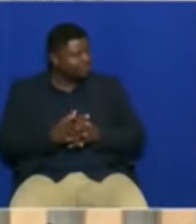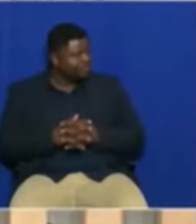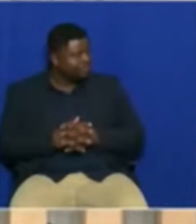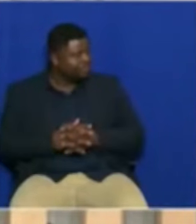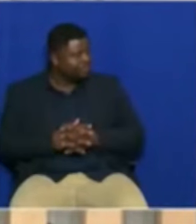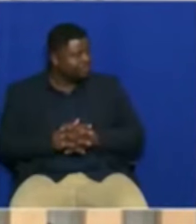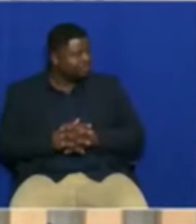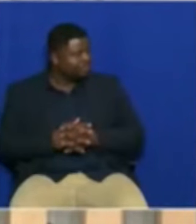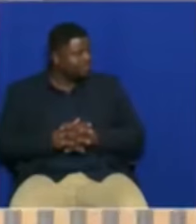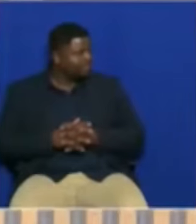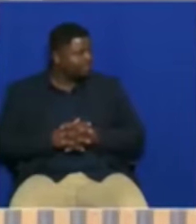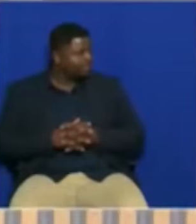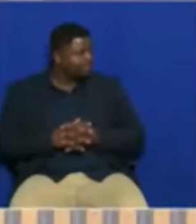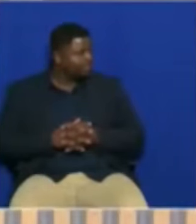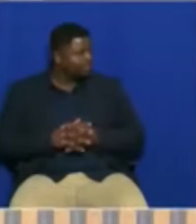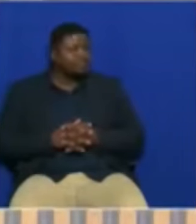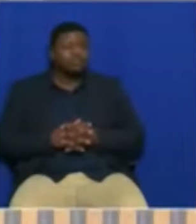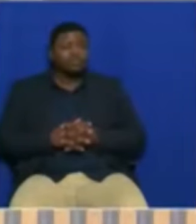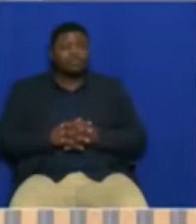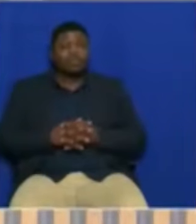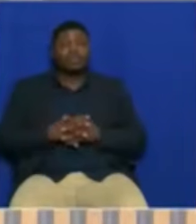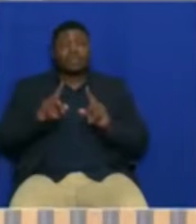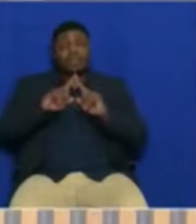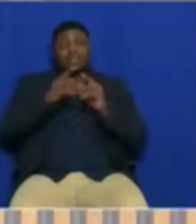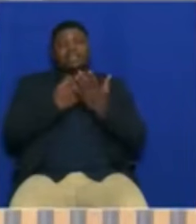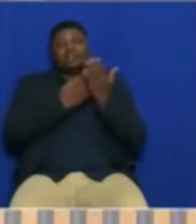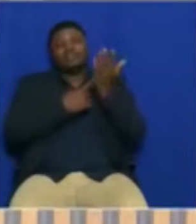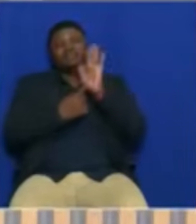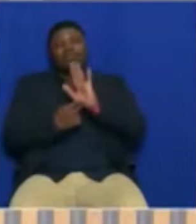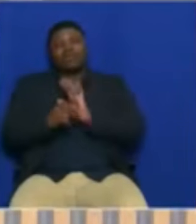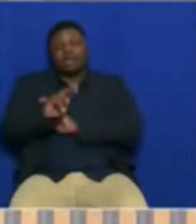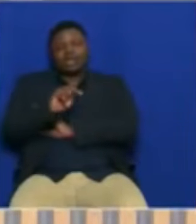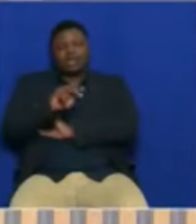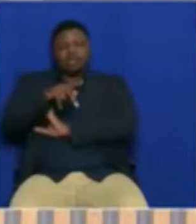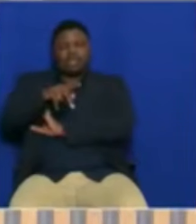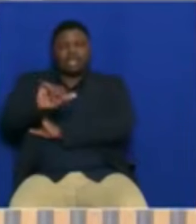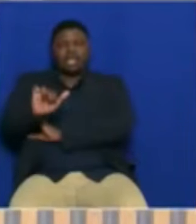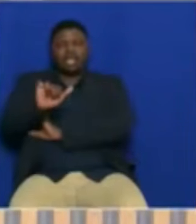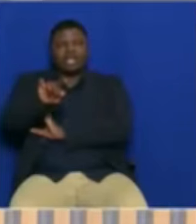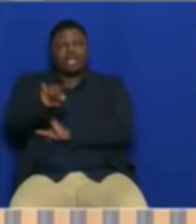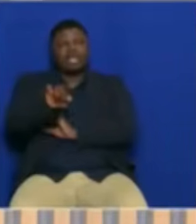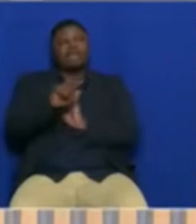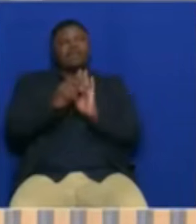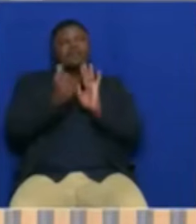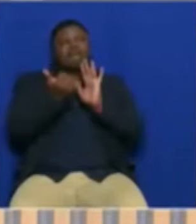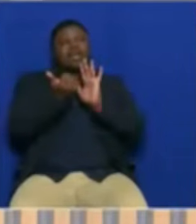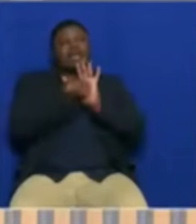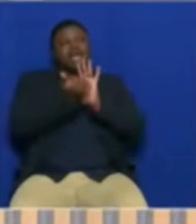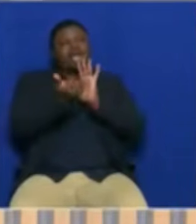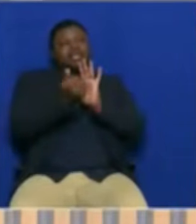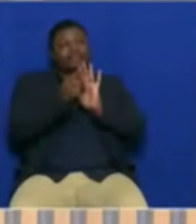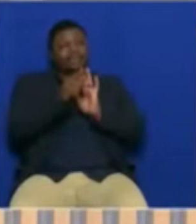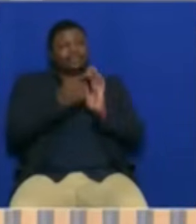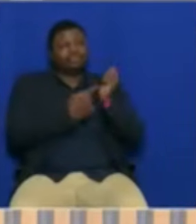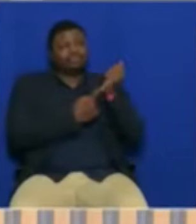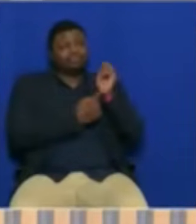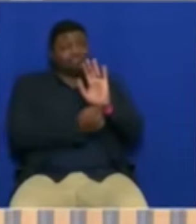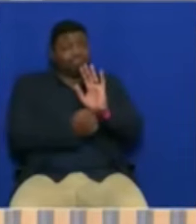copy of the NPA Act. Yes, 21A, understood. That's fine. I'm looking for this book. Thank